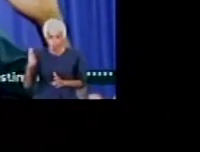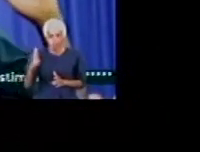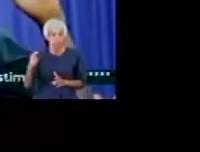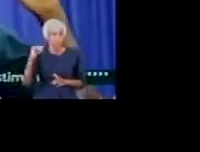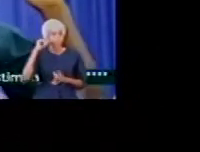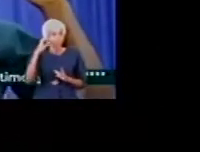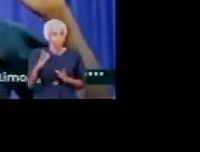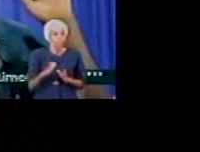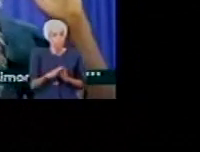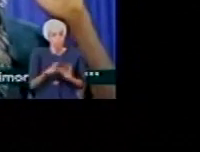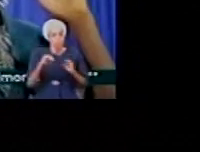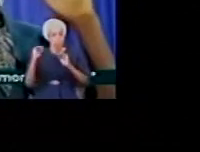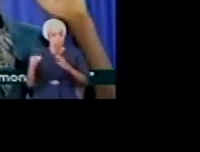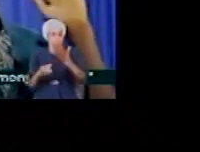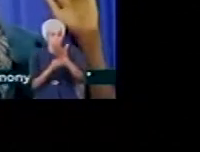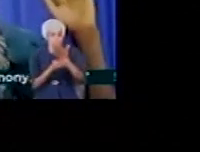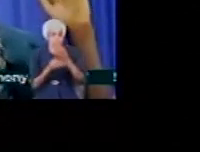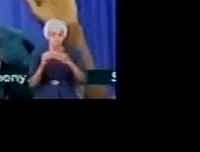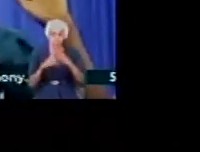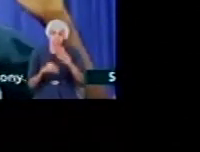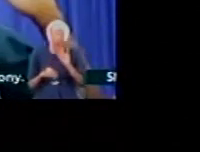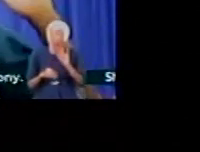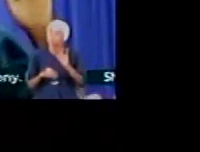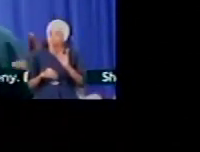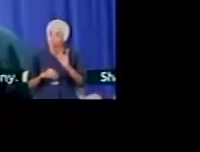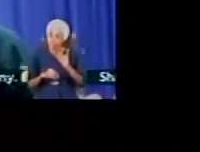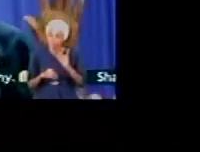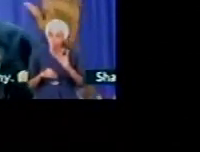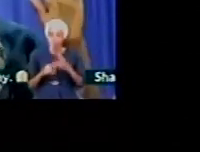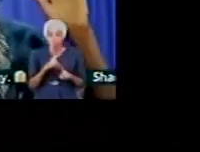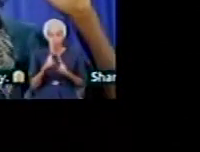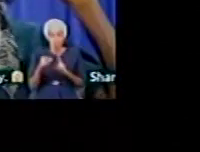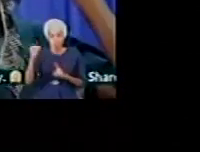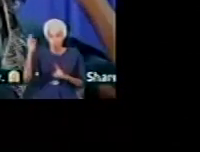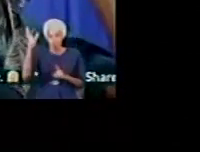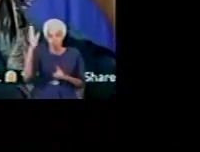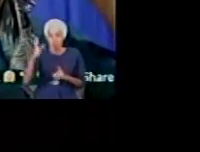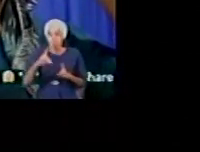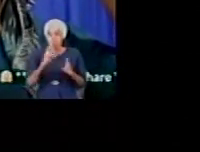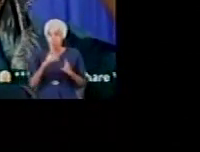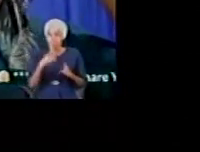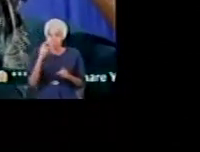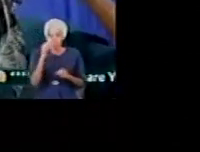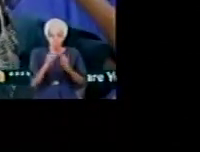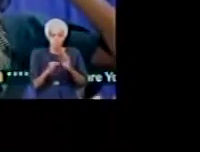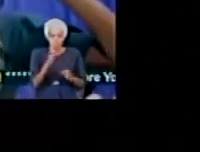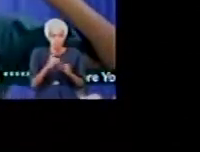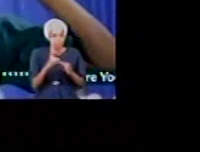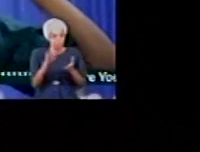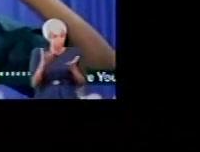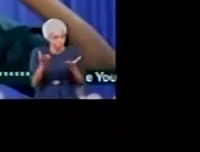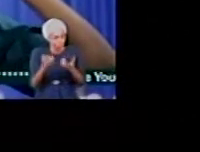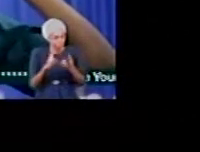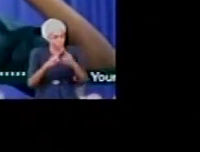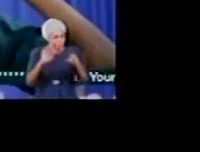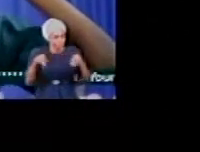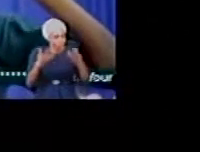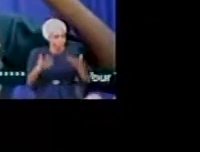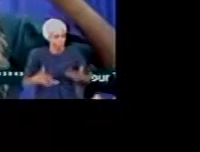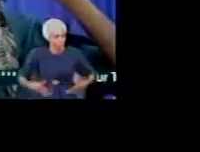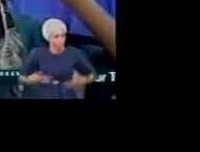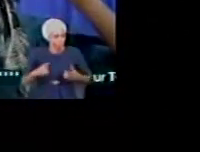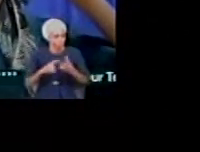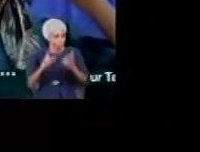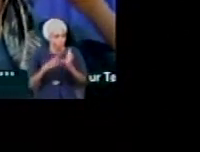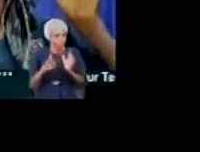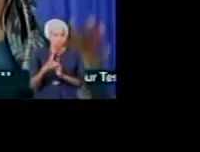you want to give your life to Christ, raise up your hand. I raise up my hand. And after the